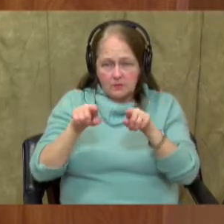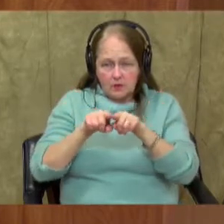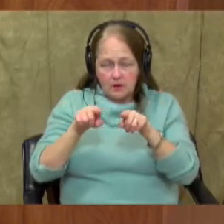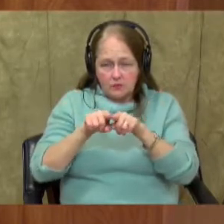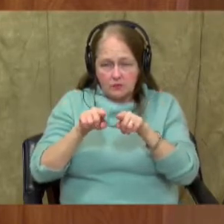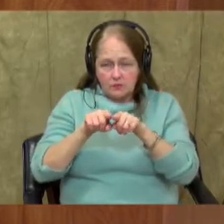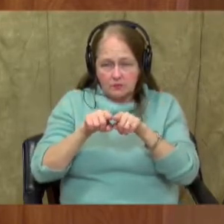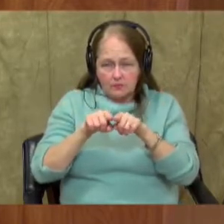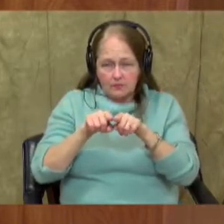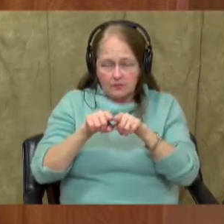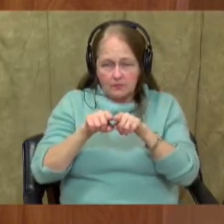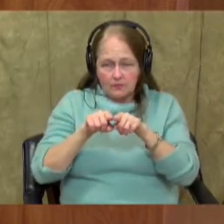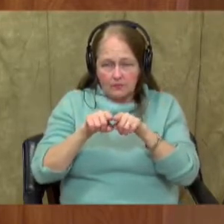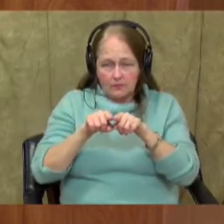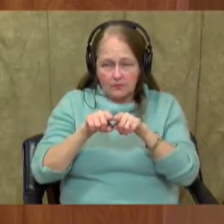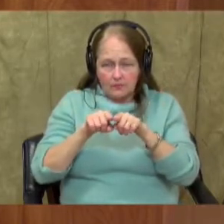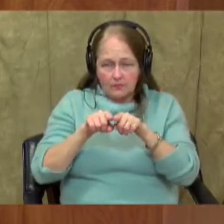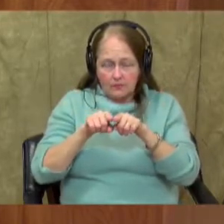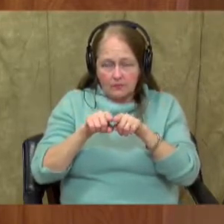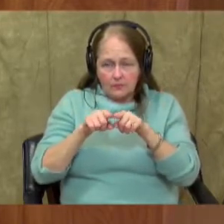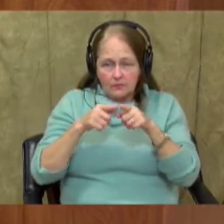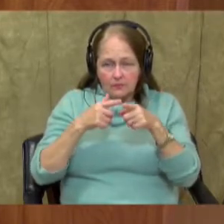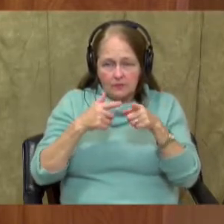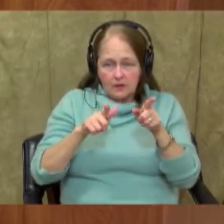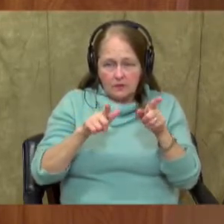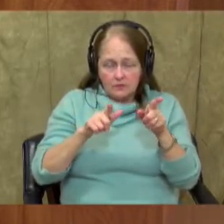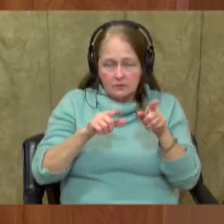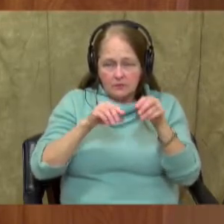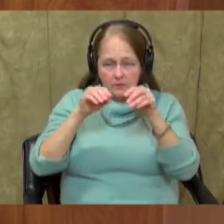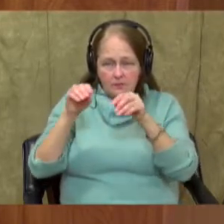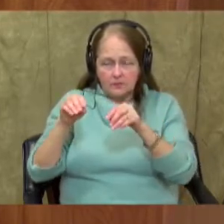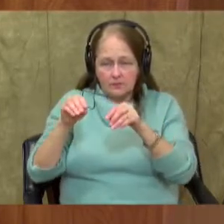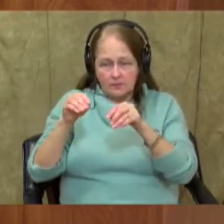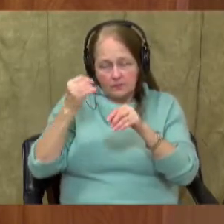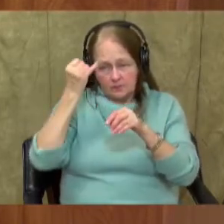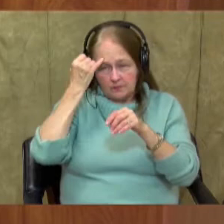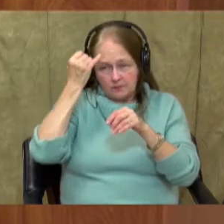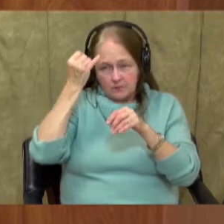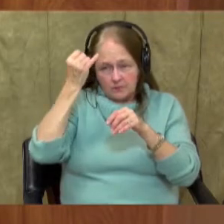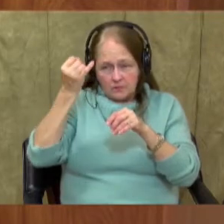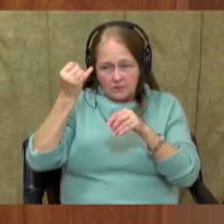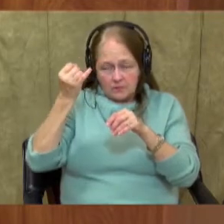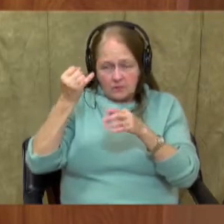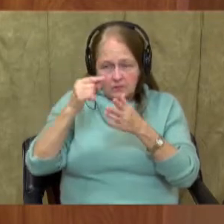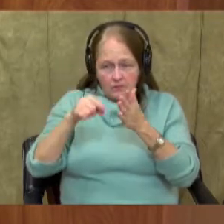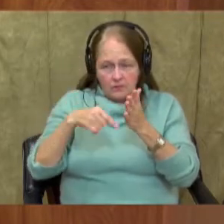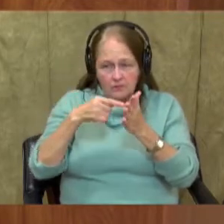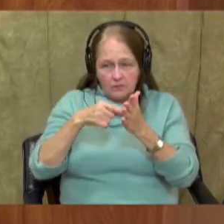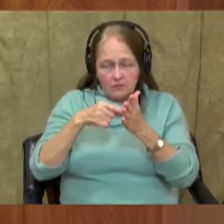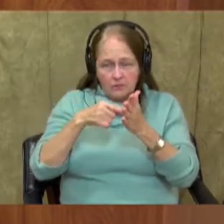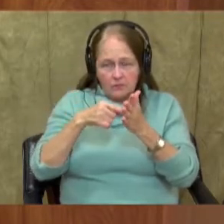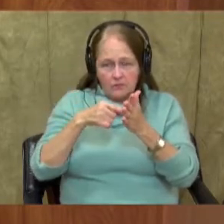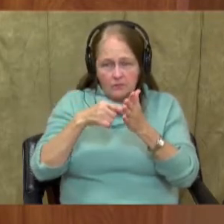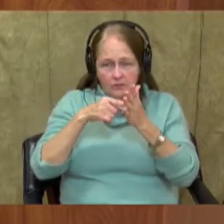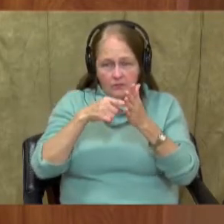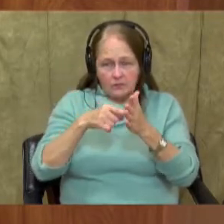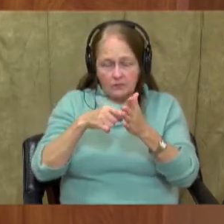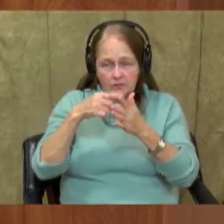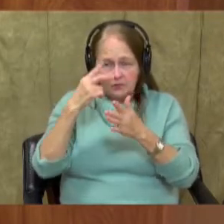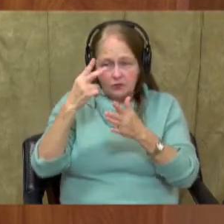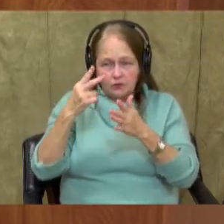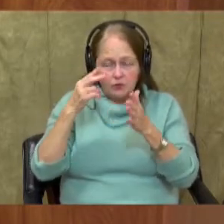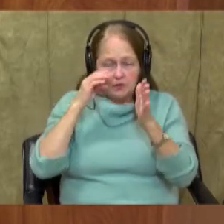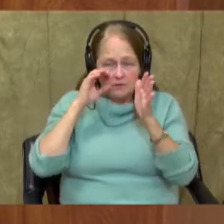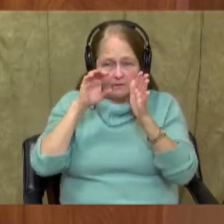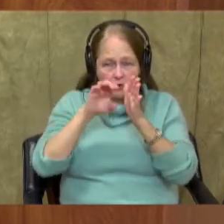similarities. So let's move on. I want you to imagine this. I'm going to show you 2